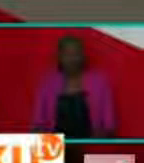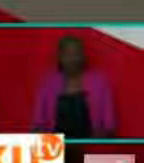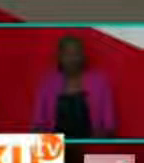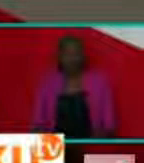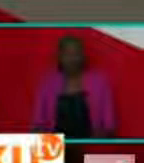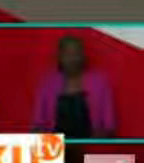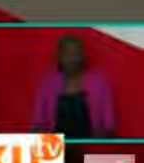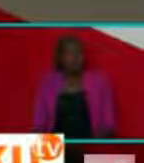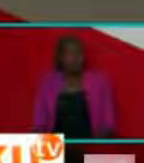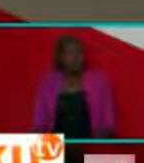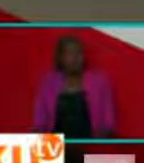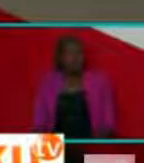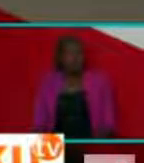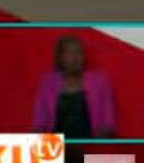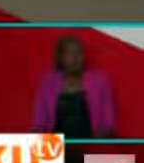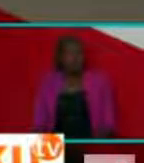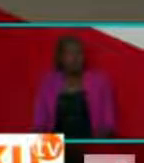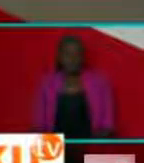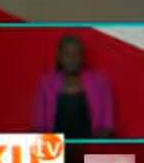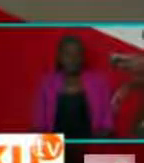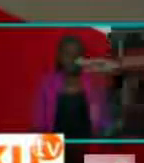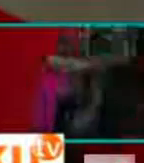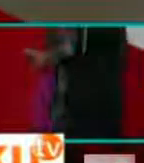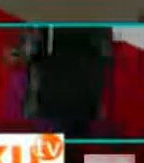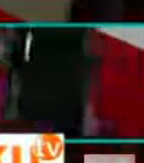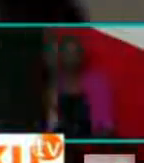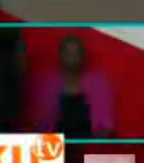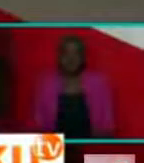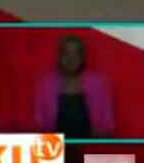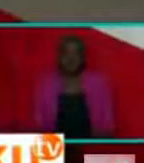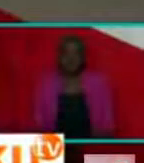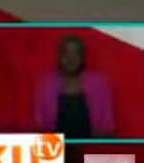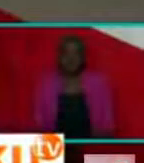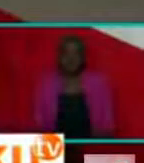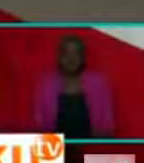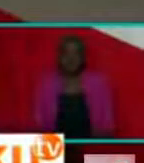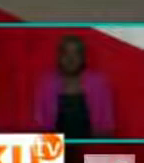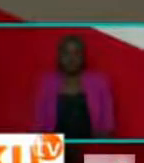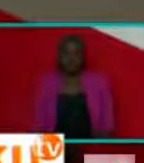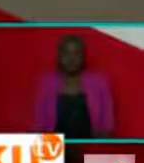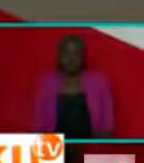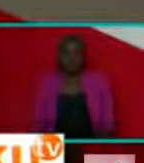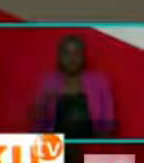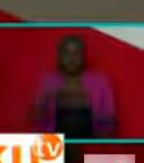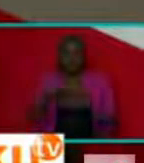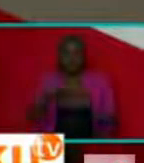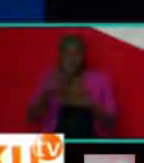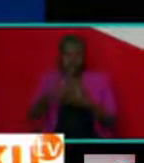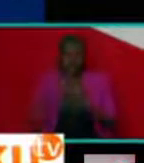I think I still have a minute. Could go to the next slide.